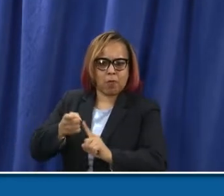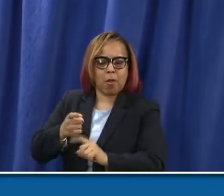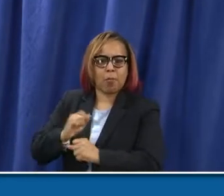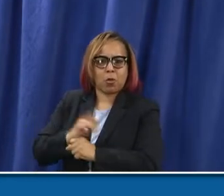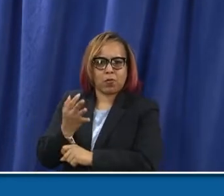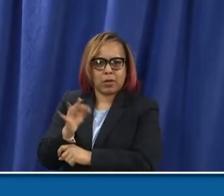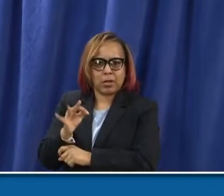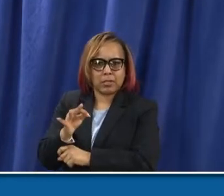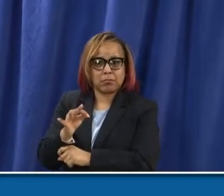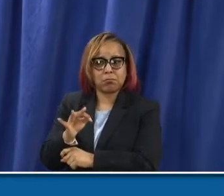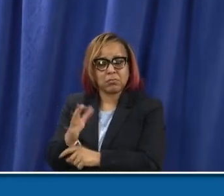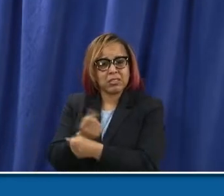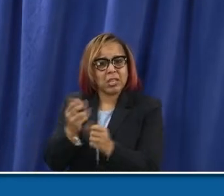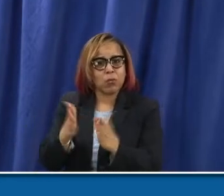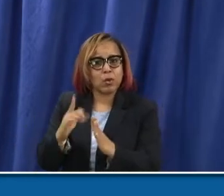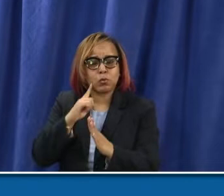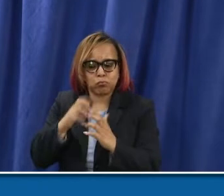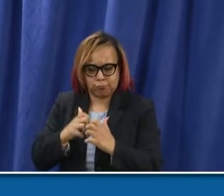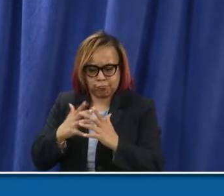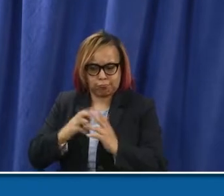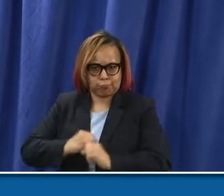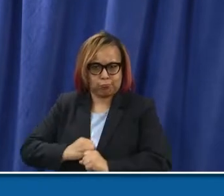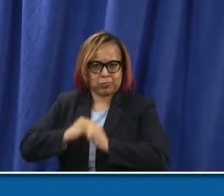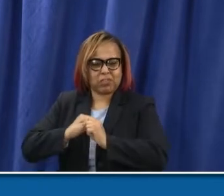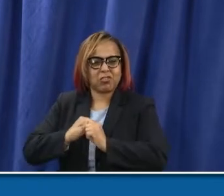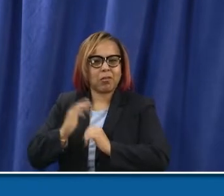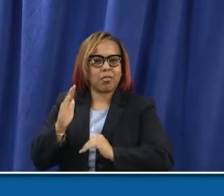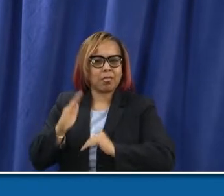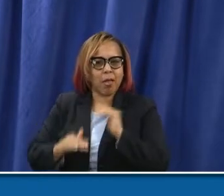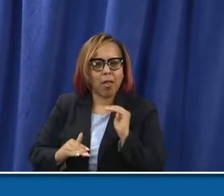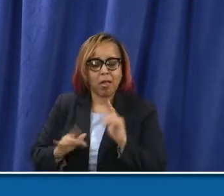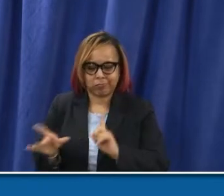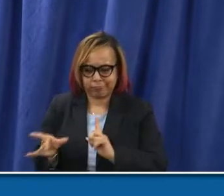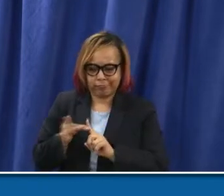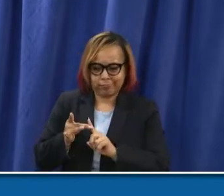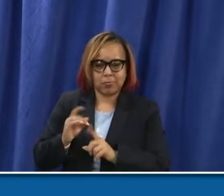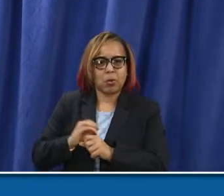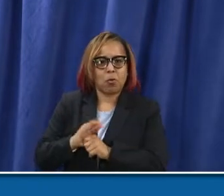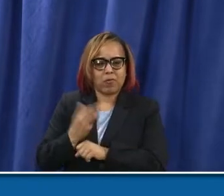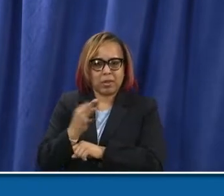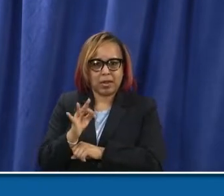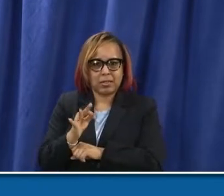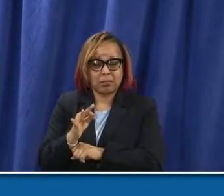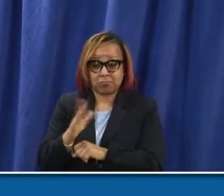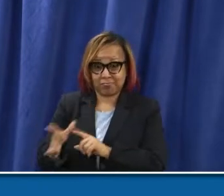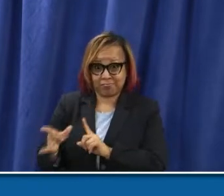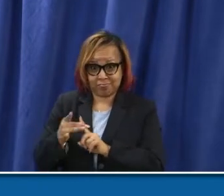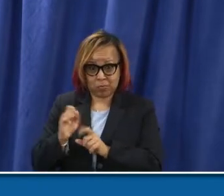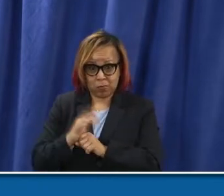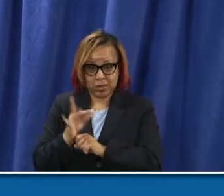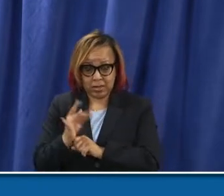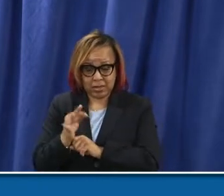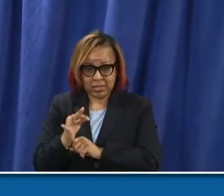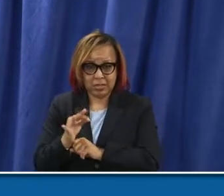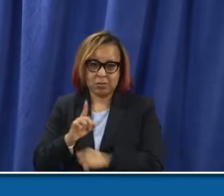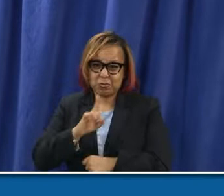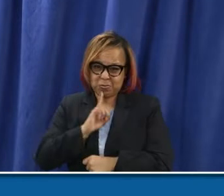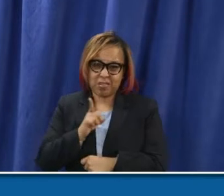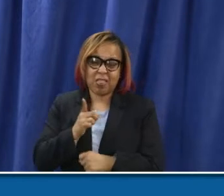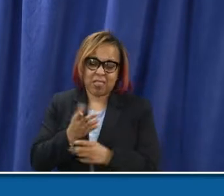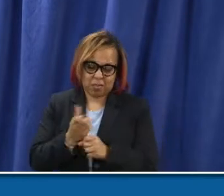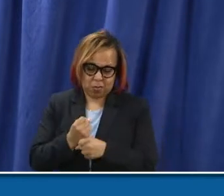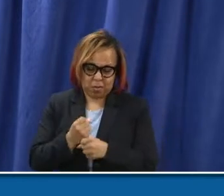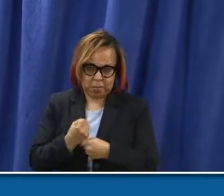COVID-19. And it's a safer way to build protection than getting COVID-19. Getting COVID-19 is really the only other way to make